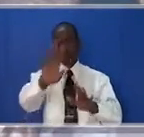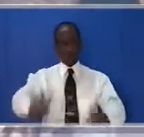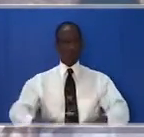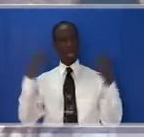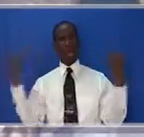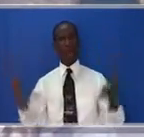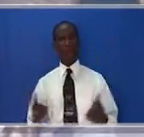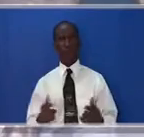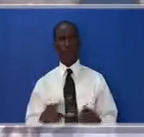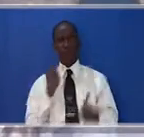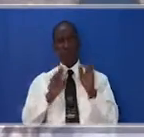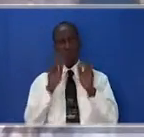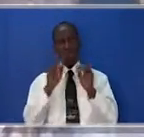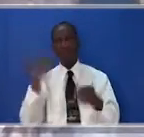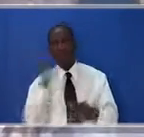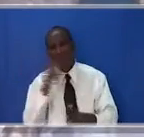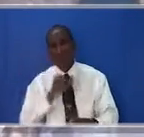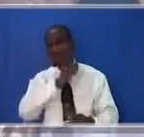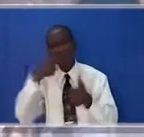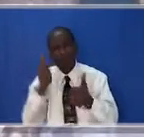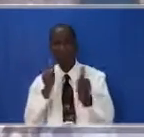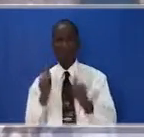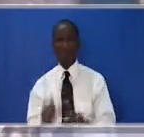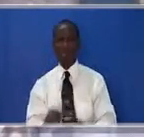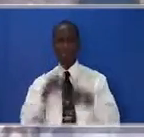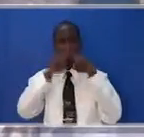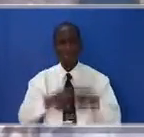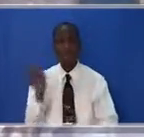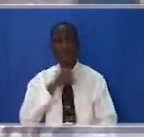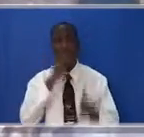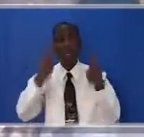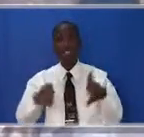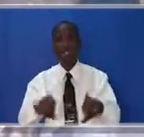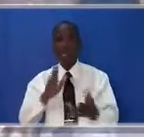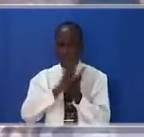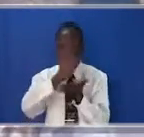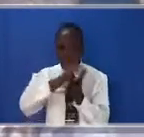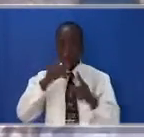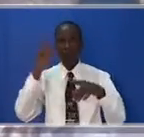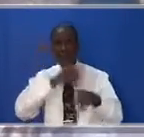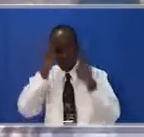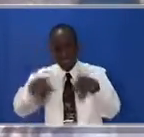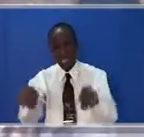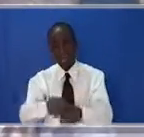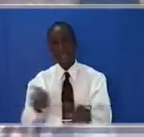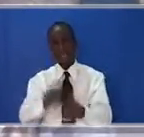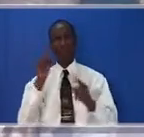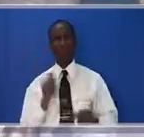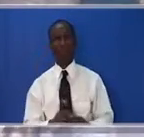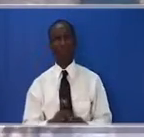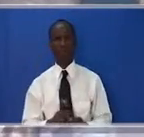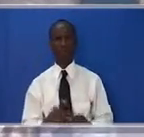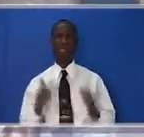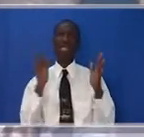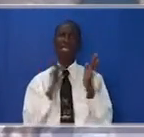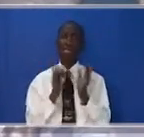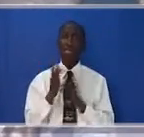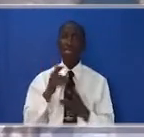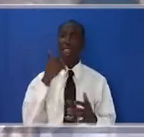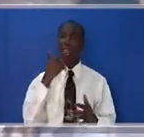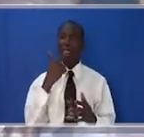life men ni otrufo echi because se wo de wo ngbo otrufo a wo da ne trufo Jesus nso o si so